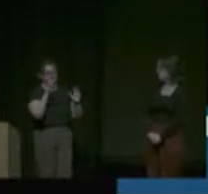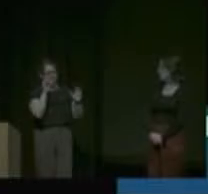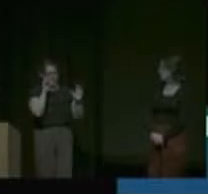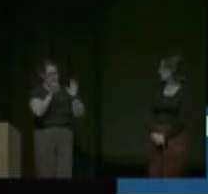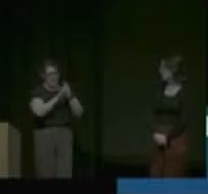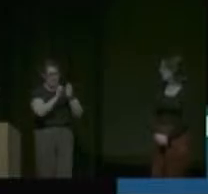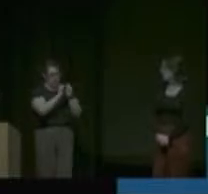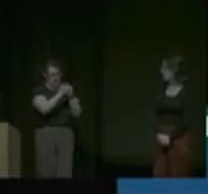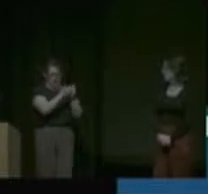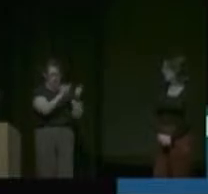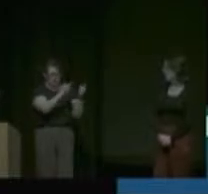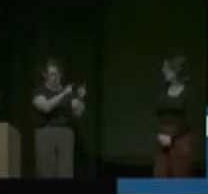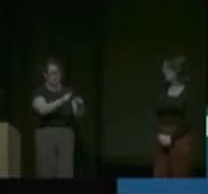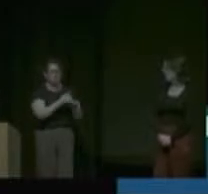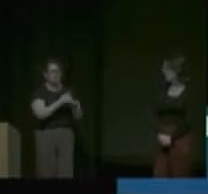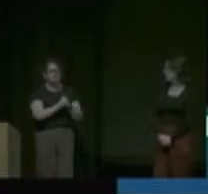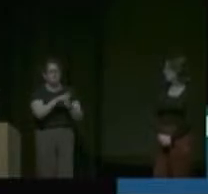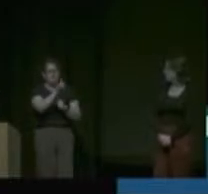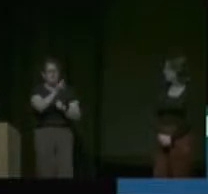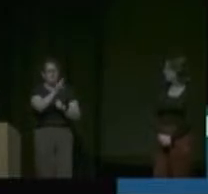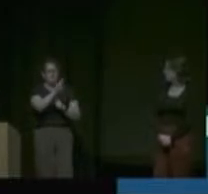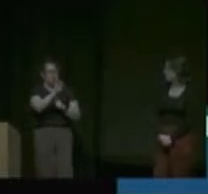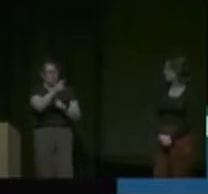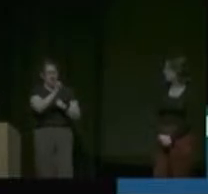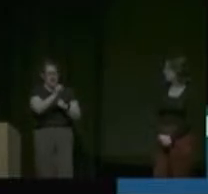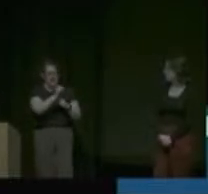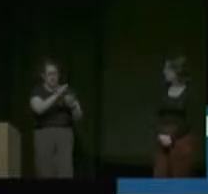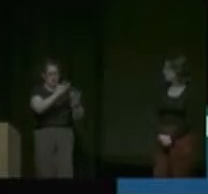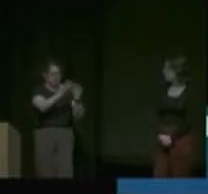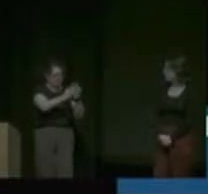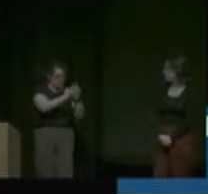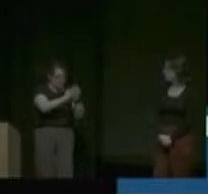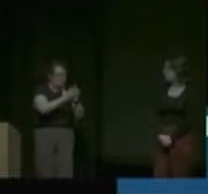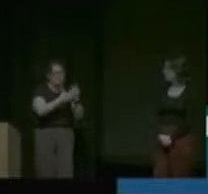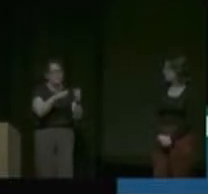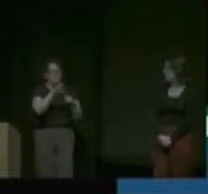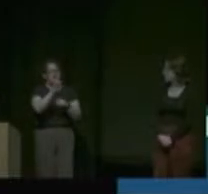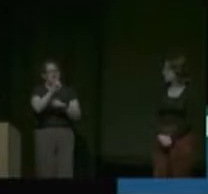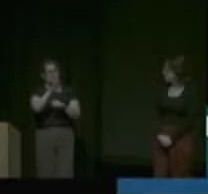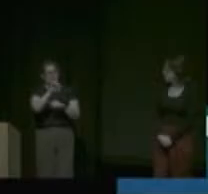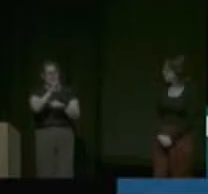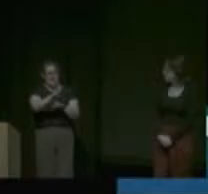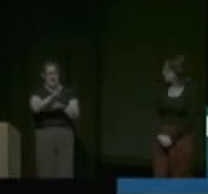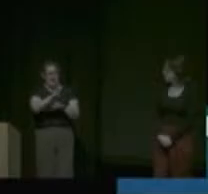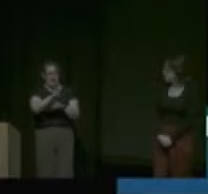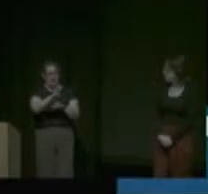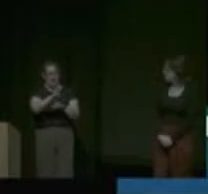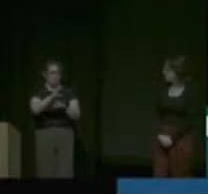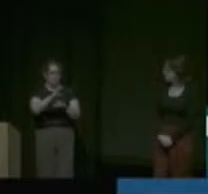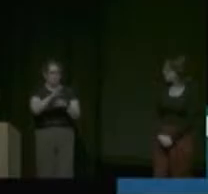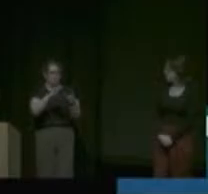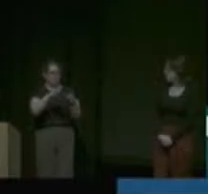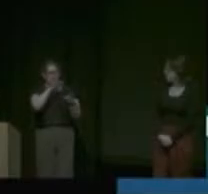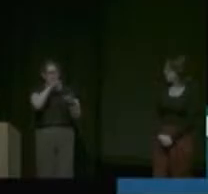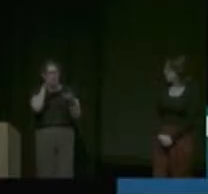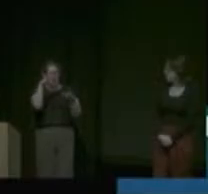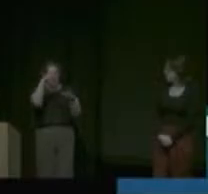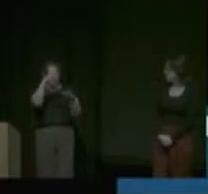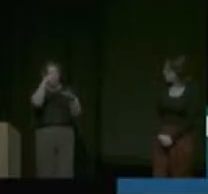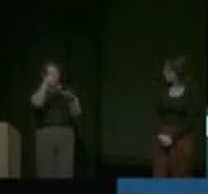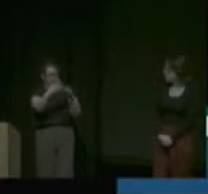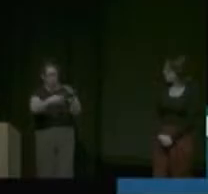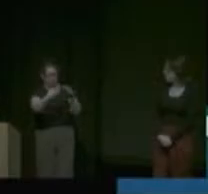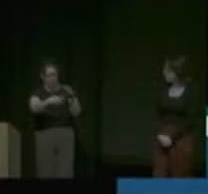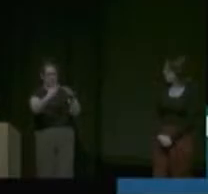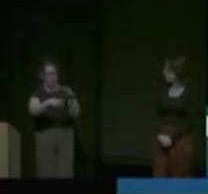the dredge. These are the scows where it's watertight and the debris will fall into. There's a push boat back